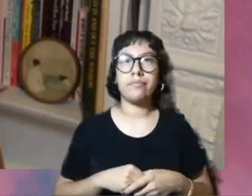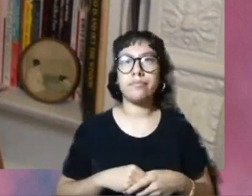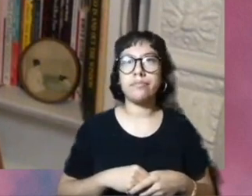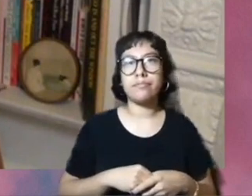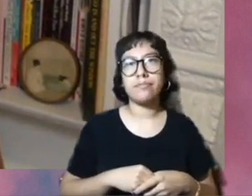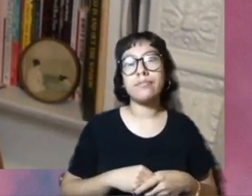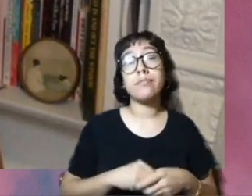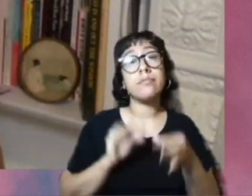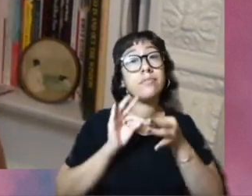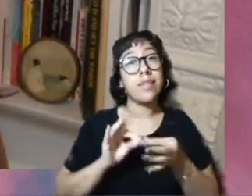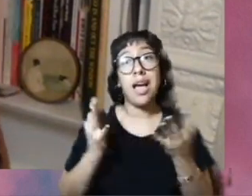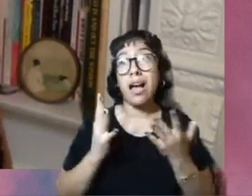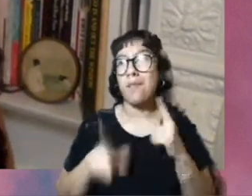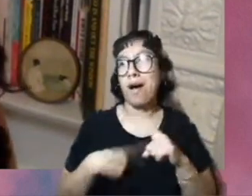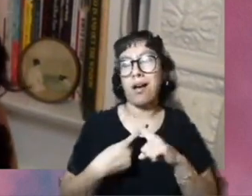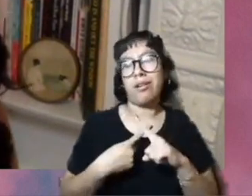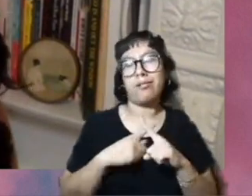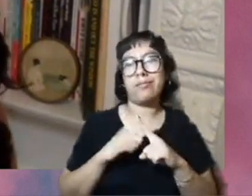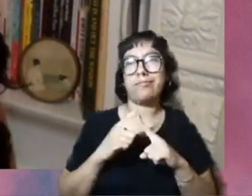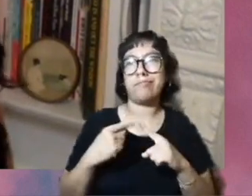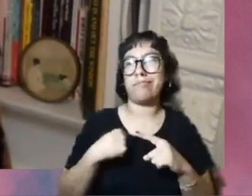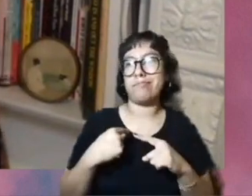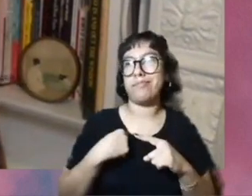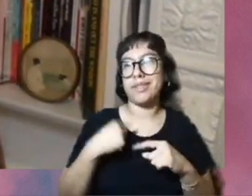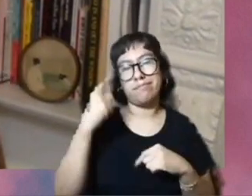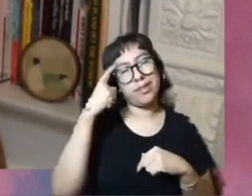that is about where I'm at right now.